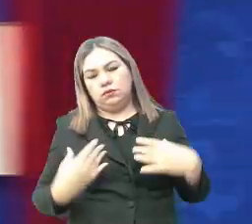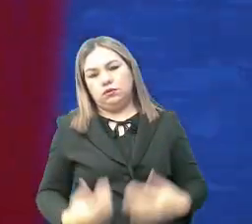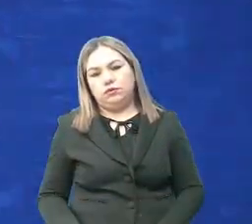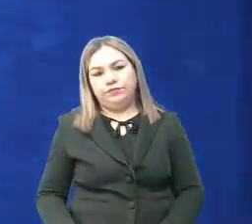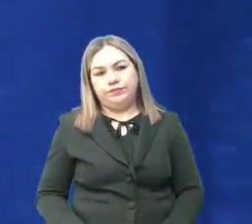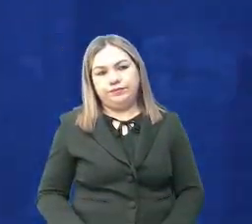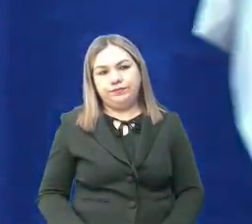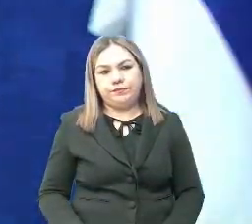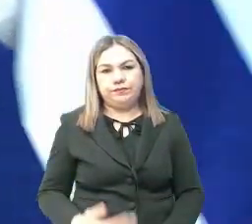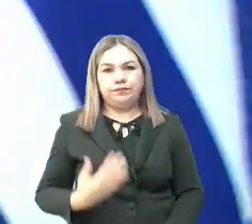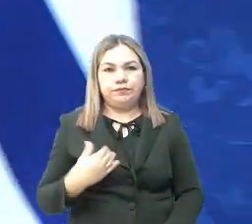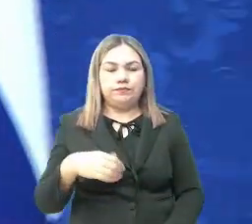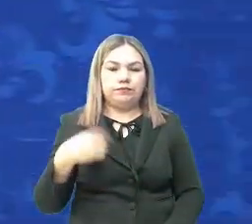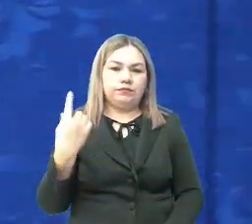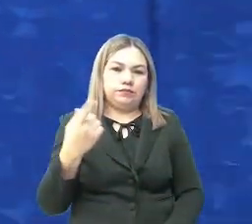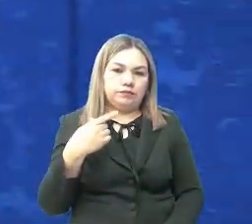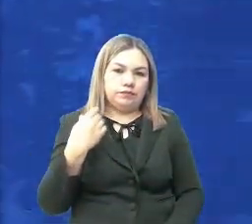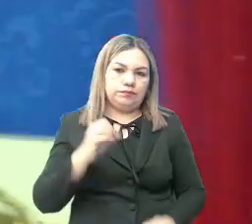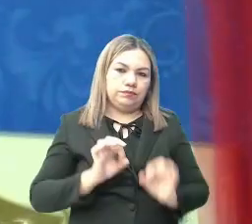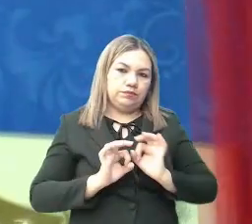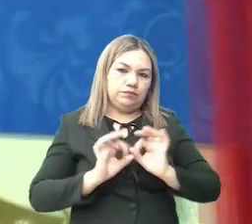being lazy.